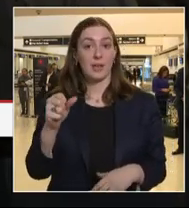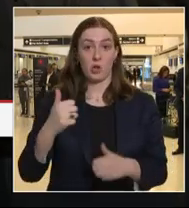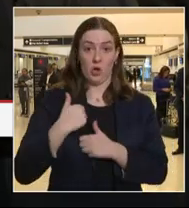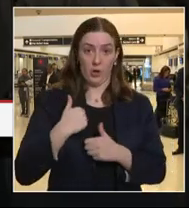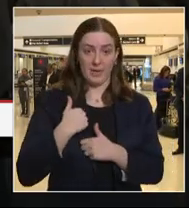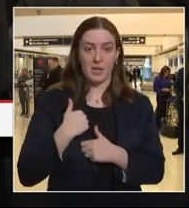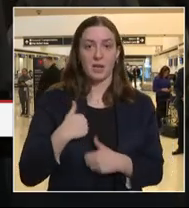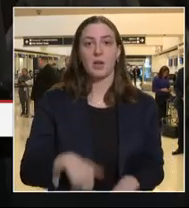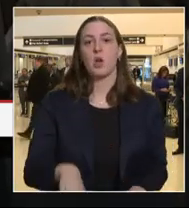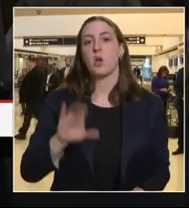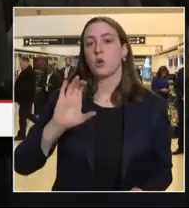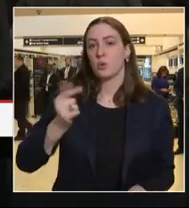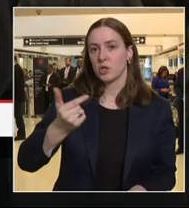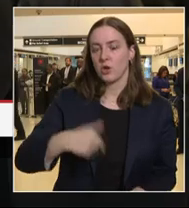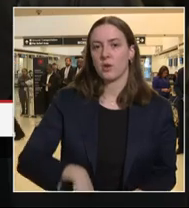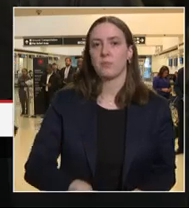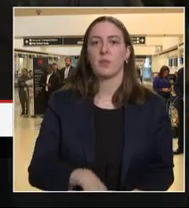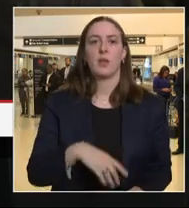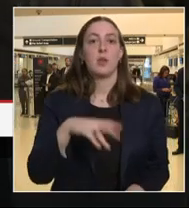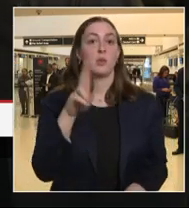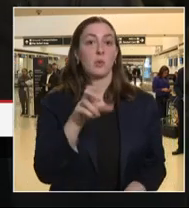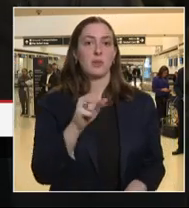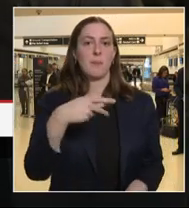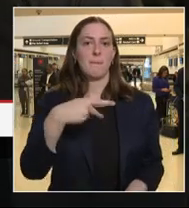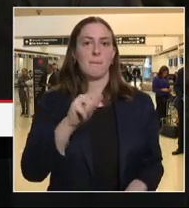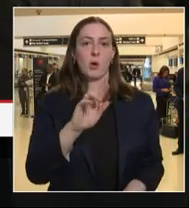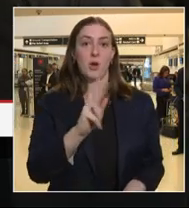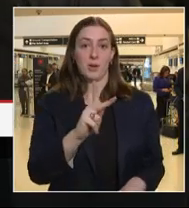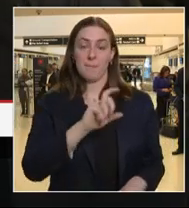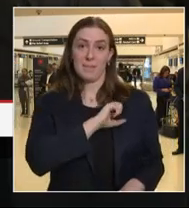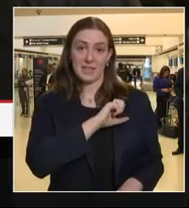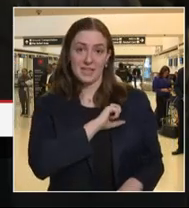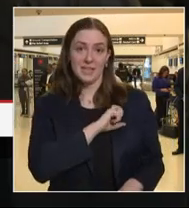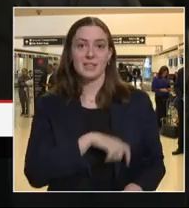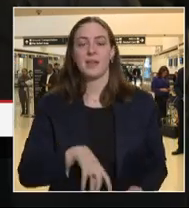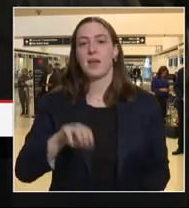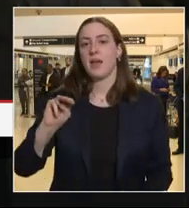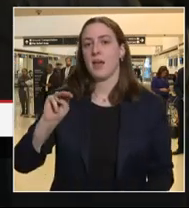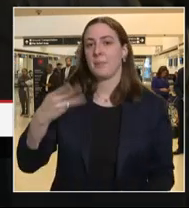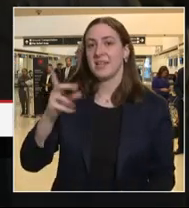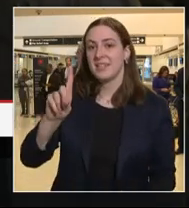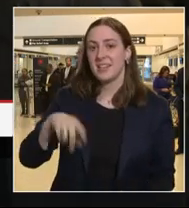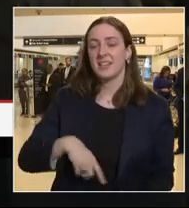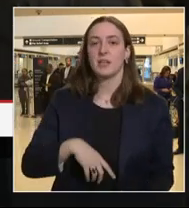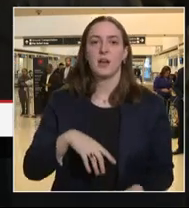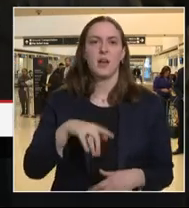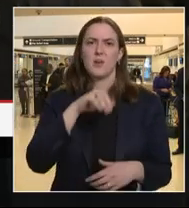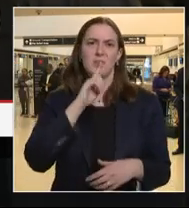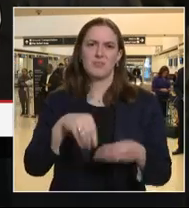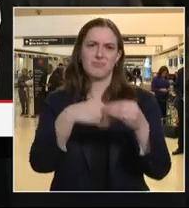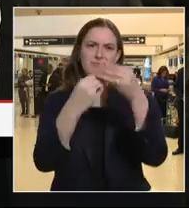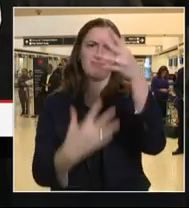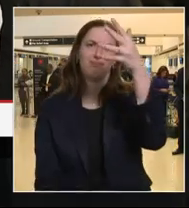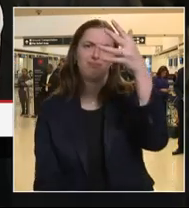the United States Park Police, the Metropolitan Police Department, the FBI, and the NTSB.